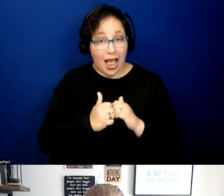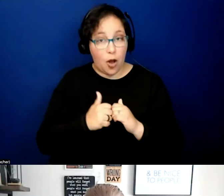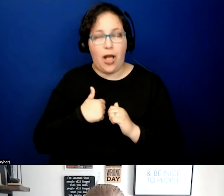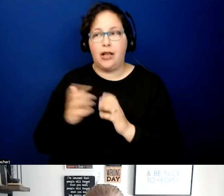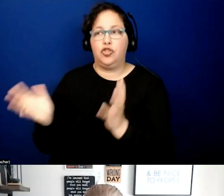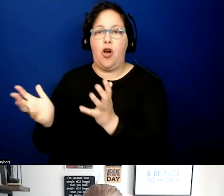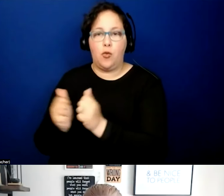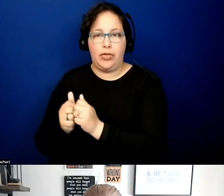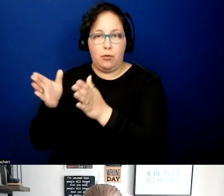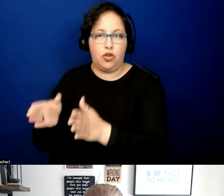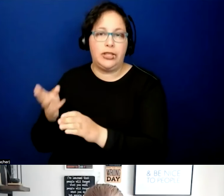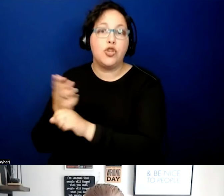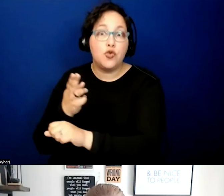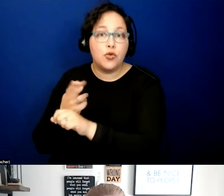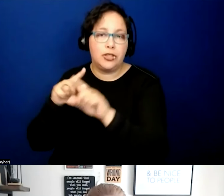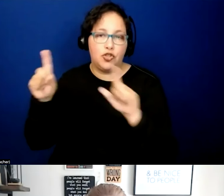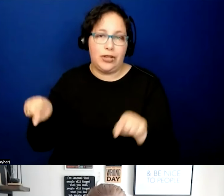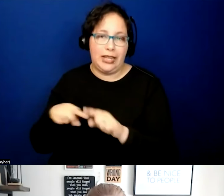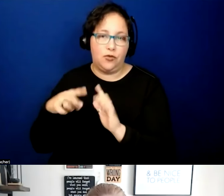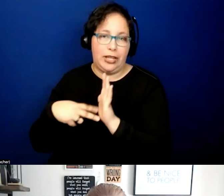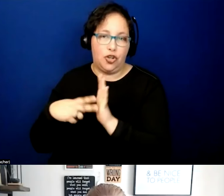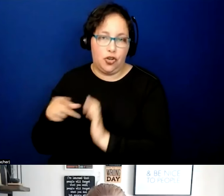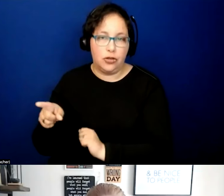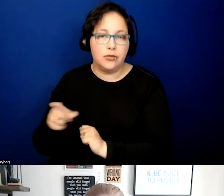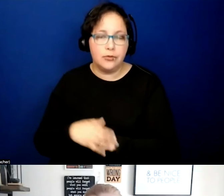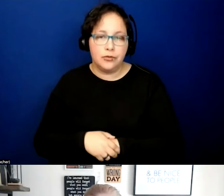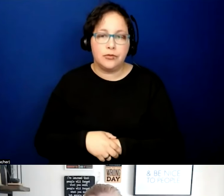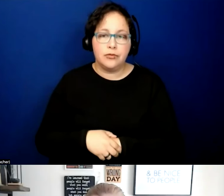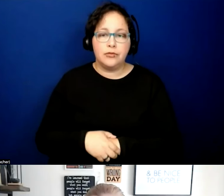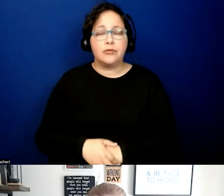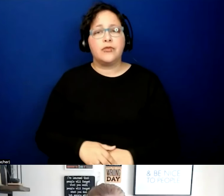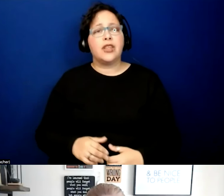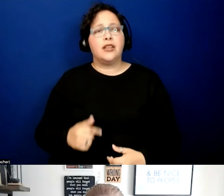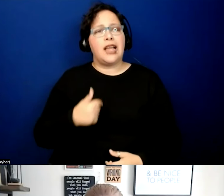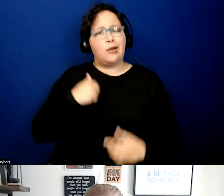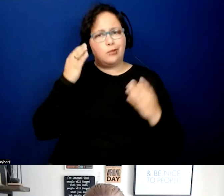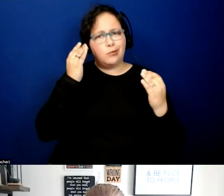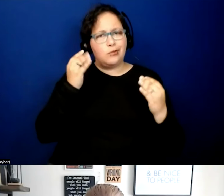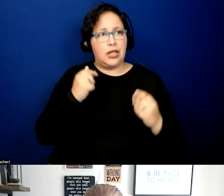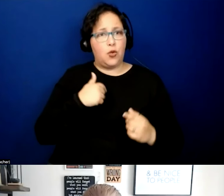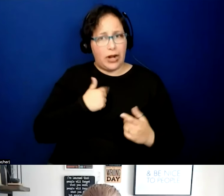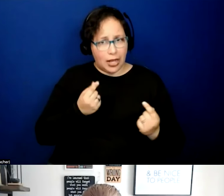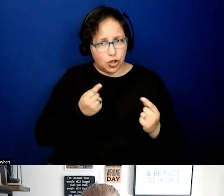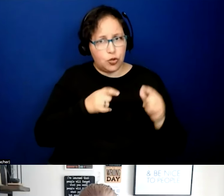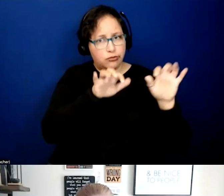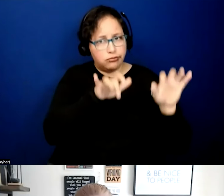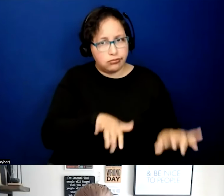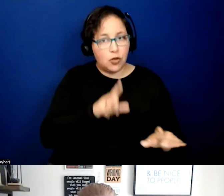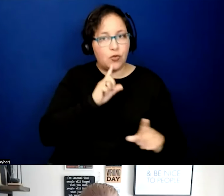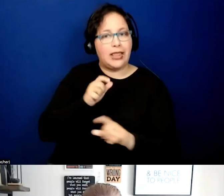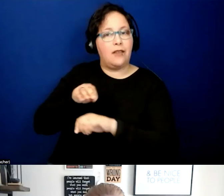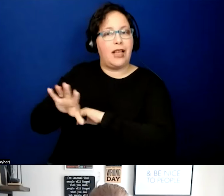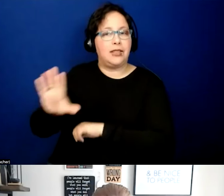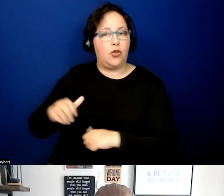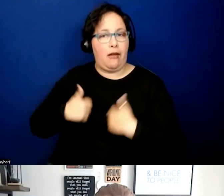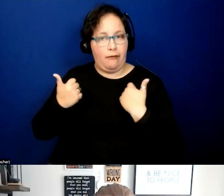screen reader users and really understanding what I do really impacts them and learning from